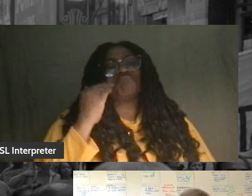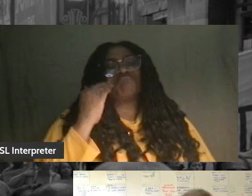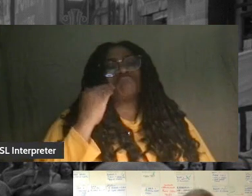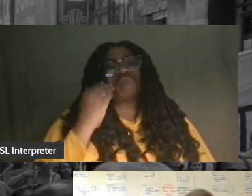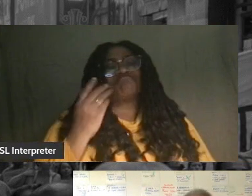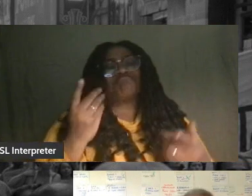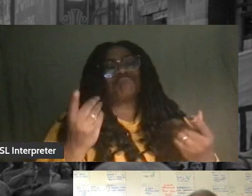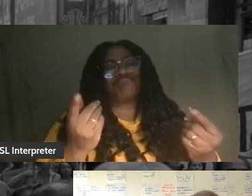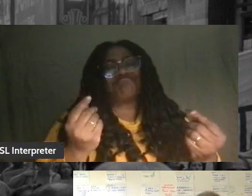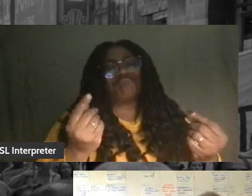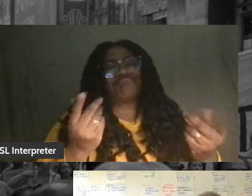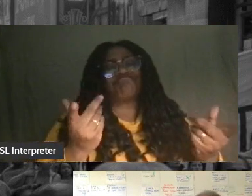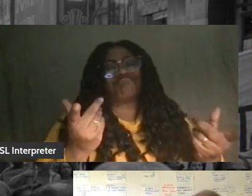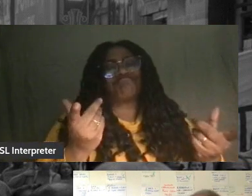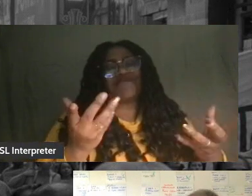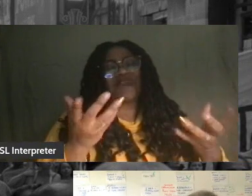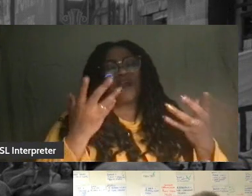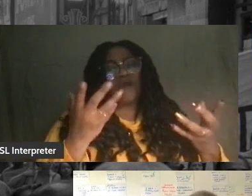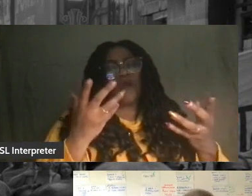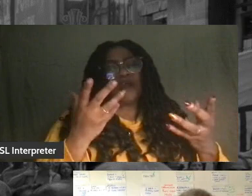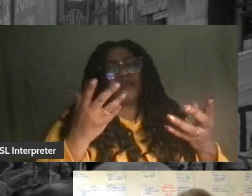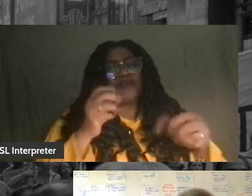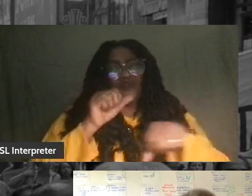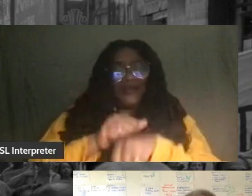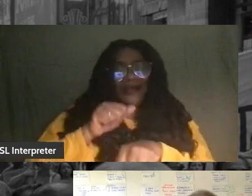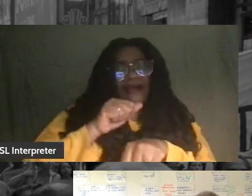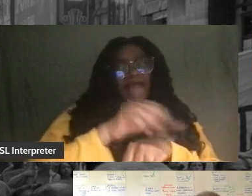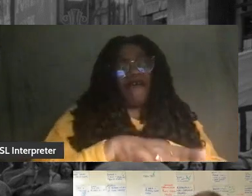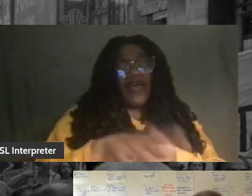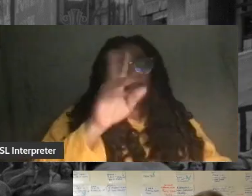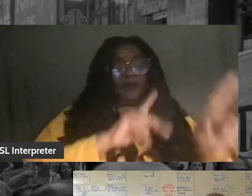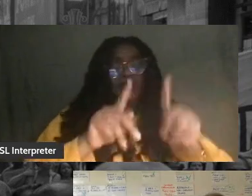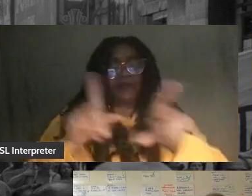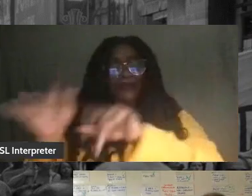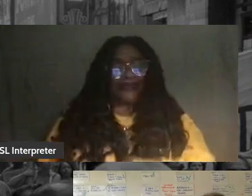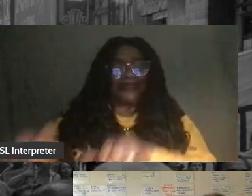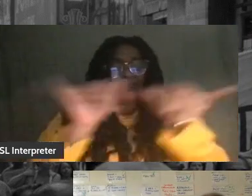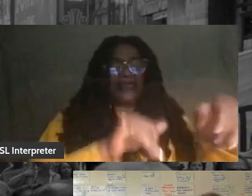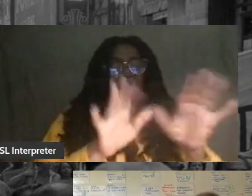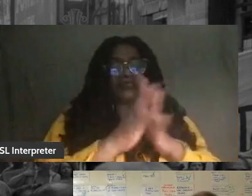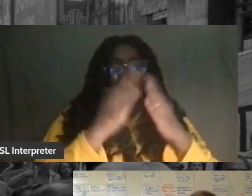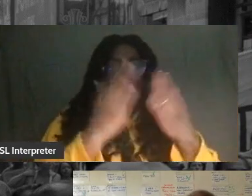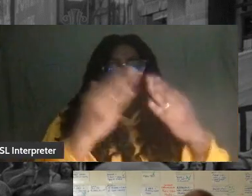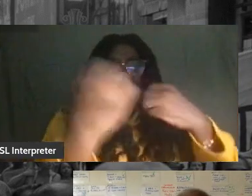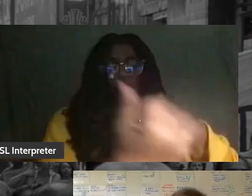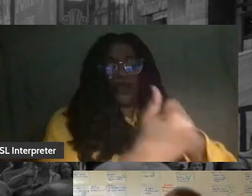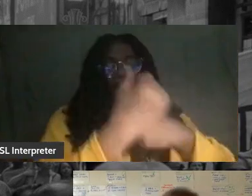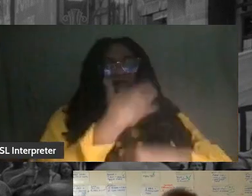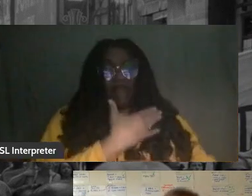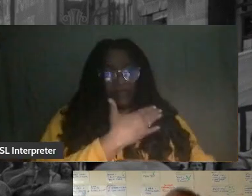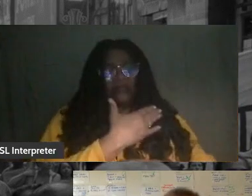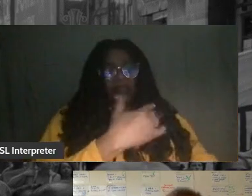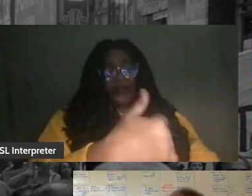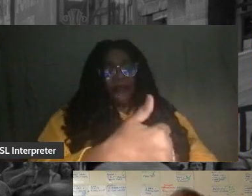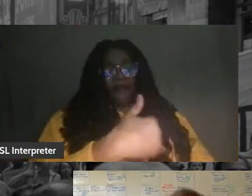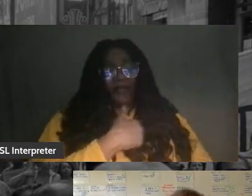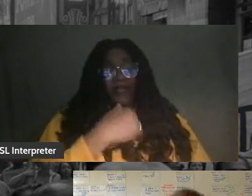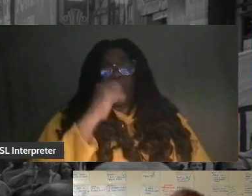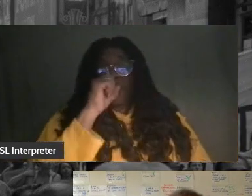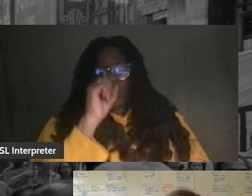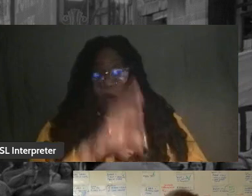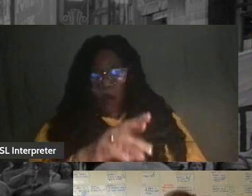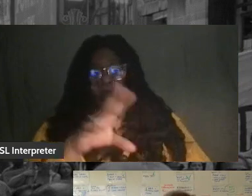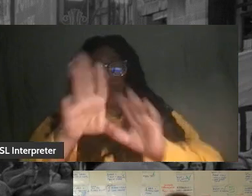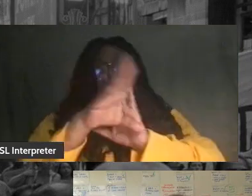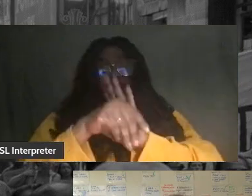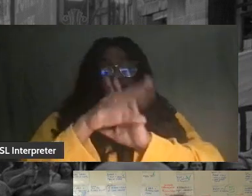want to affect people the way this book just affected me and changed my life, Cannery Row, or the way this film affected me